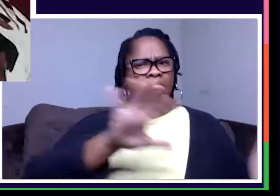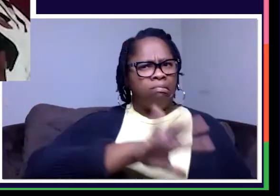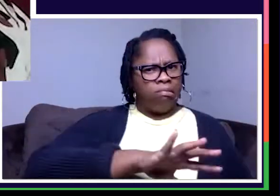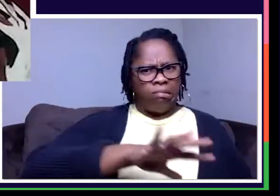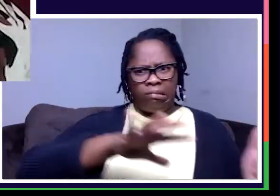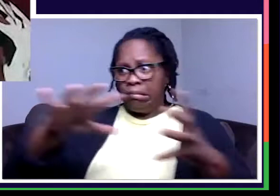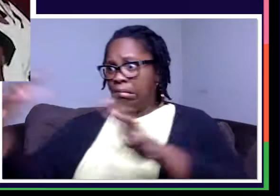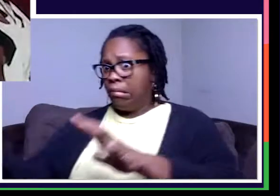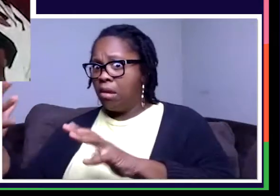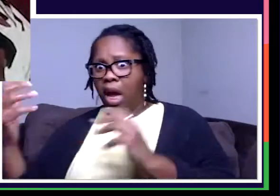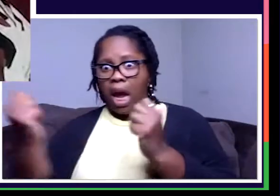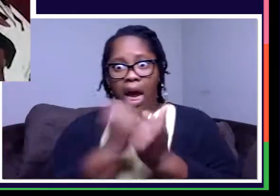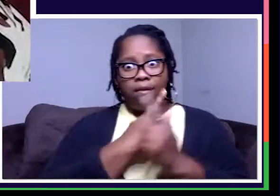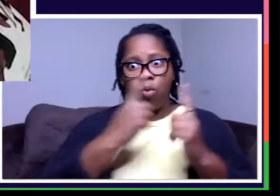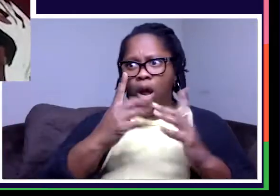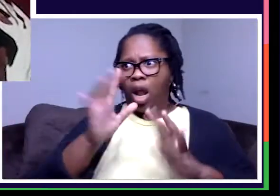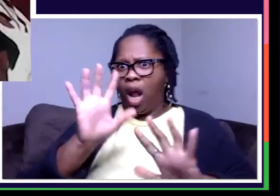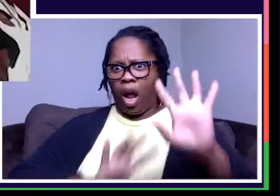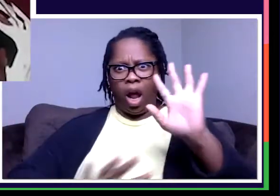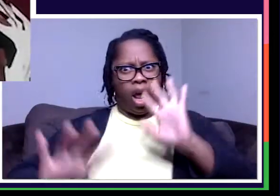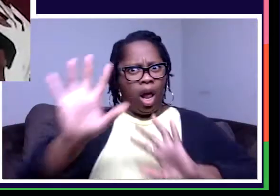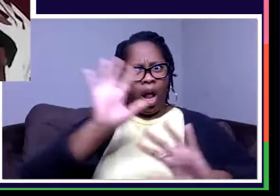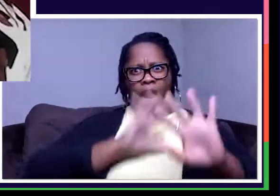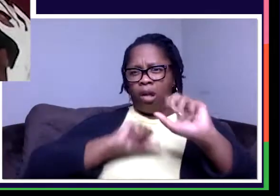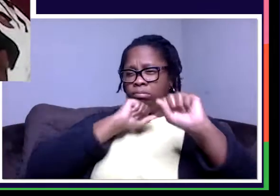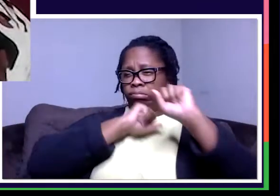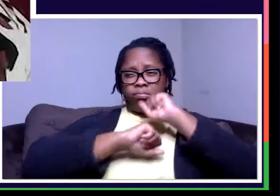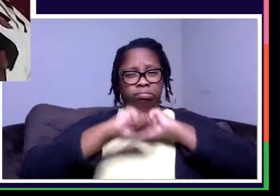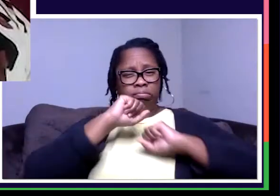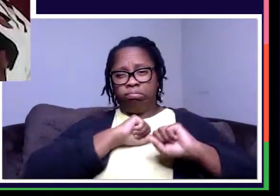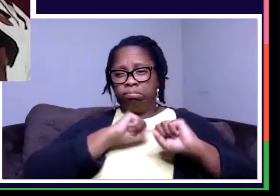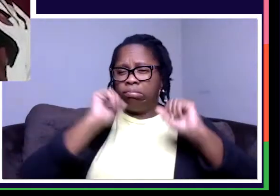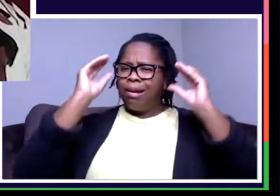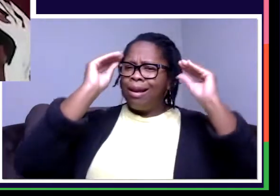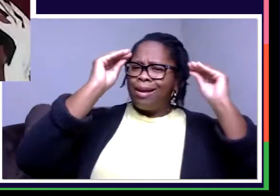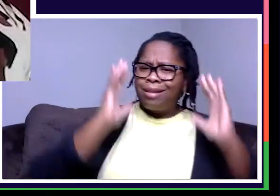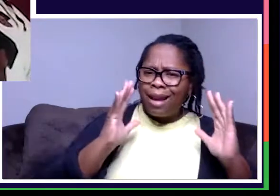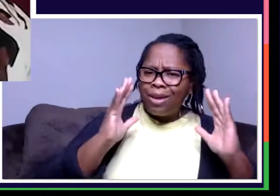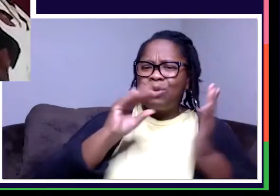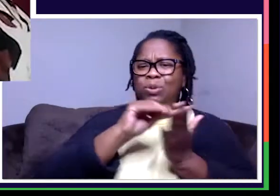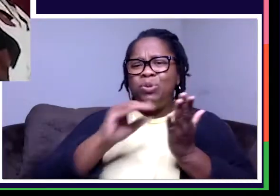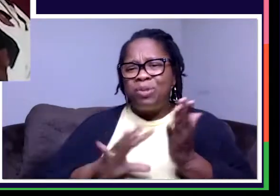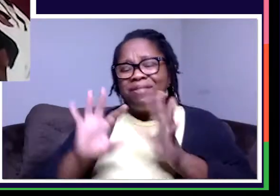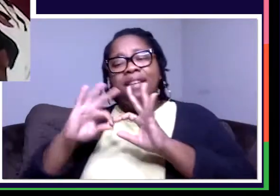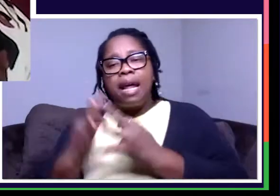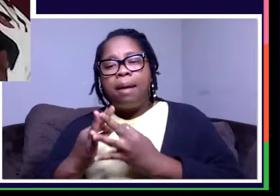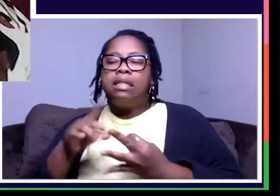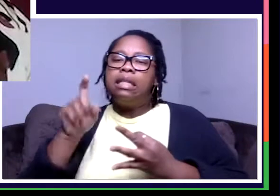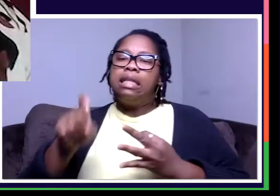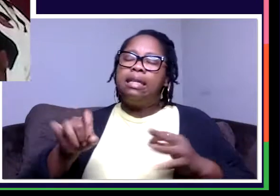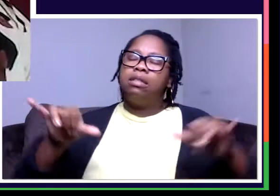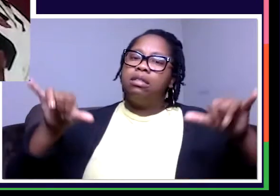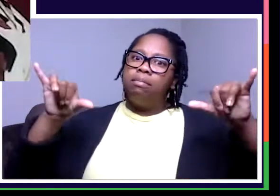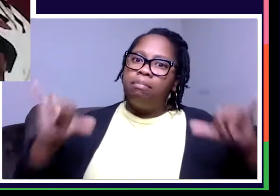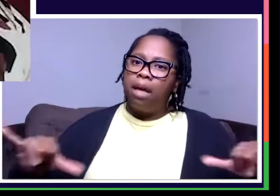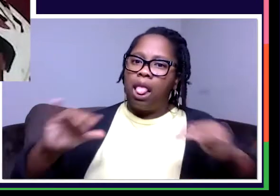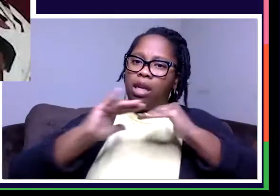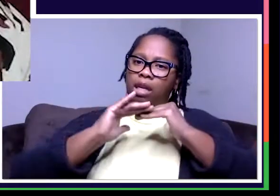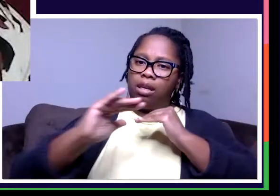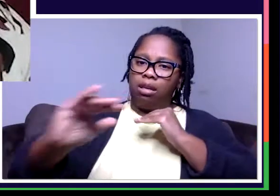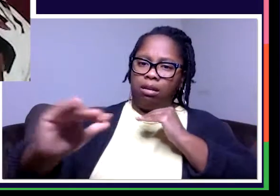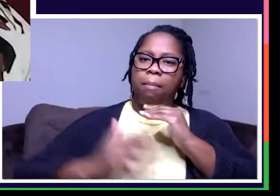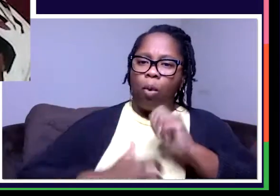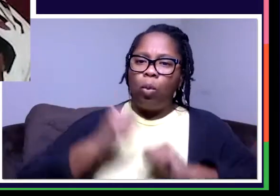intact. In the face of upheaval we're all dealing with, educators, students, and families